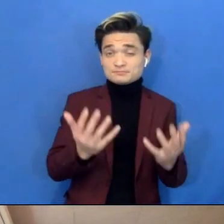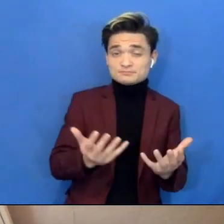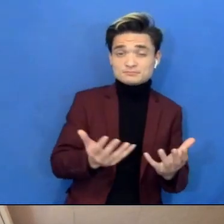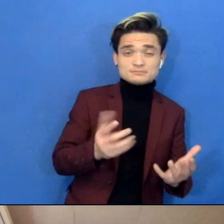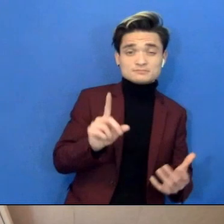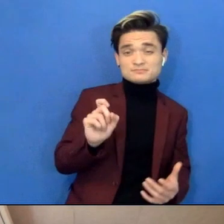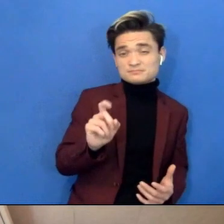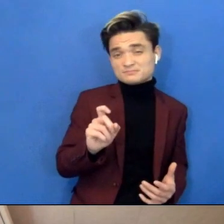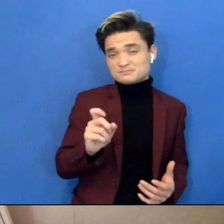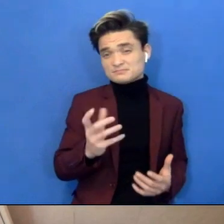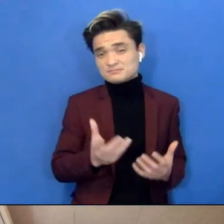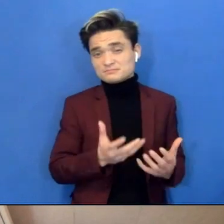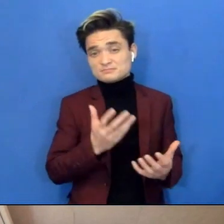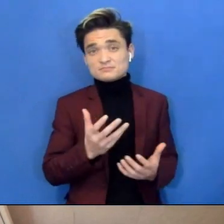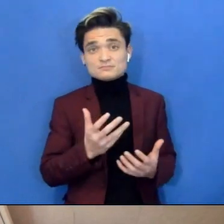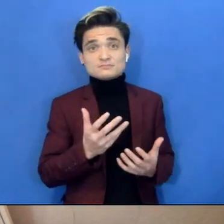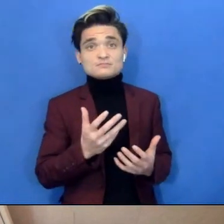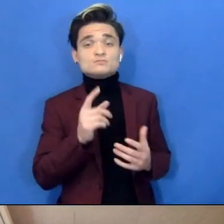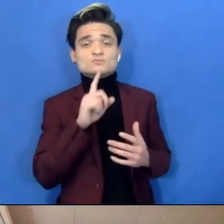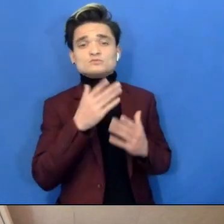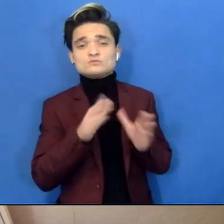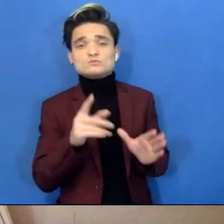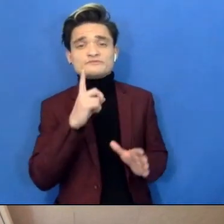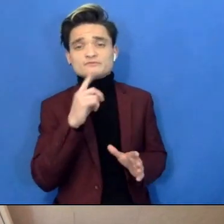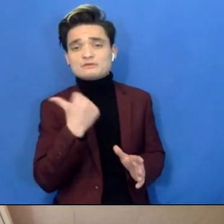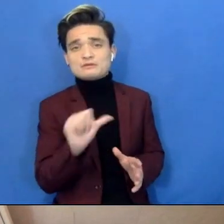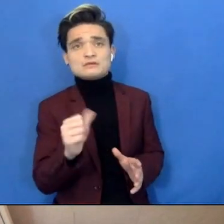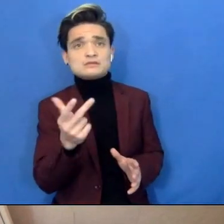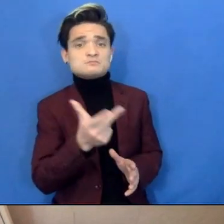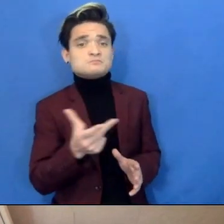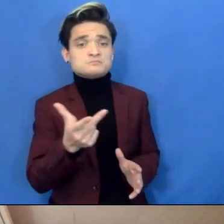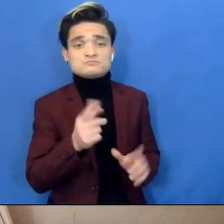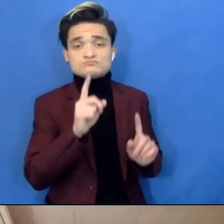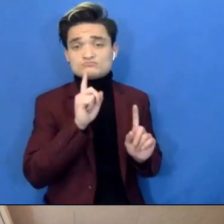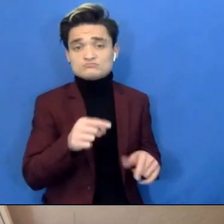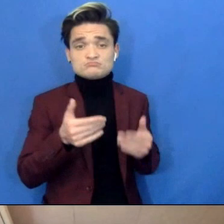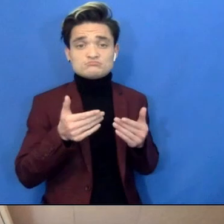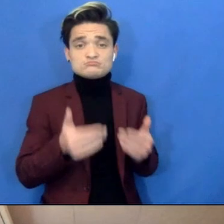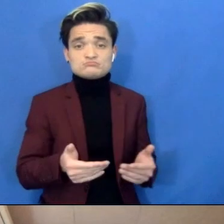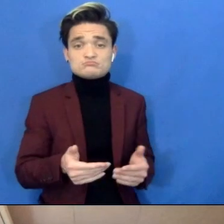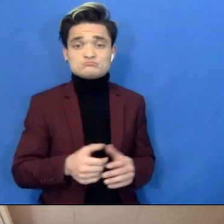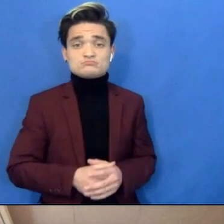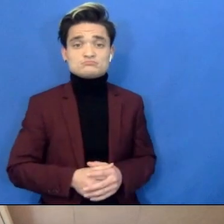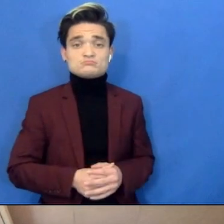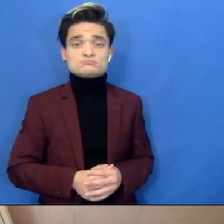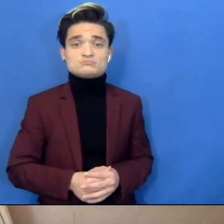for everyone, anyone who has to contribute, really.